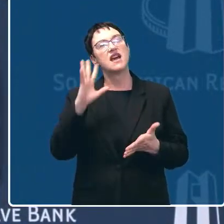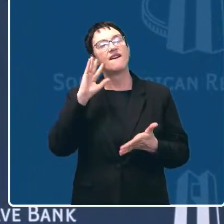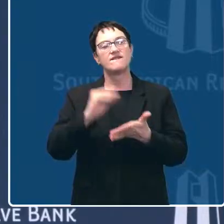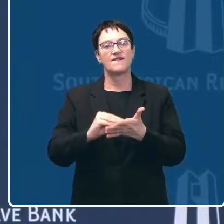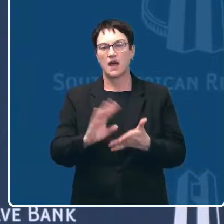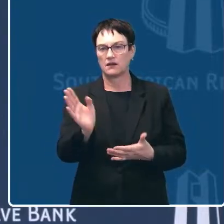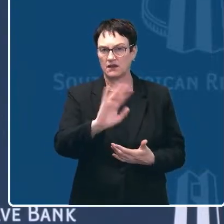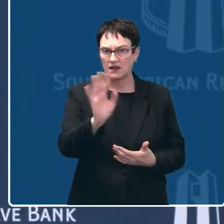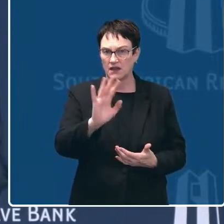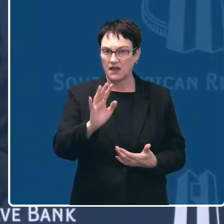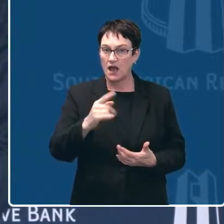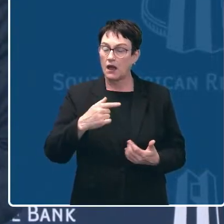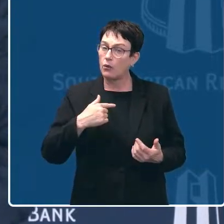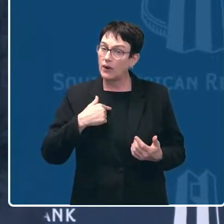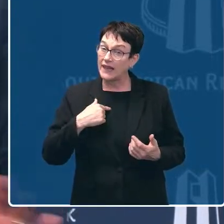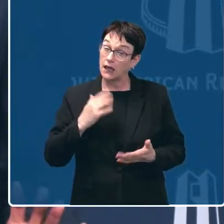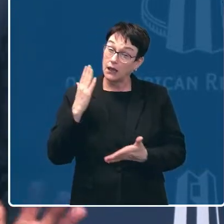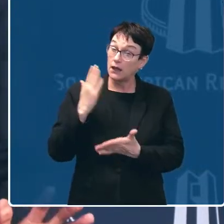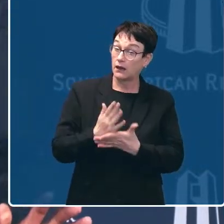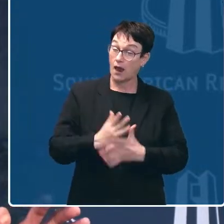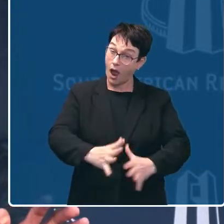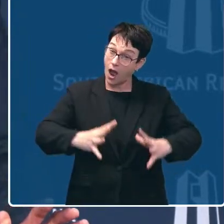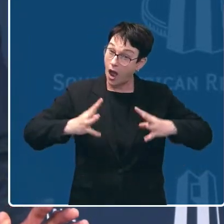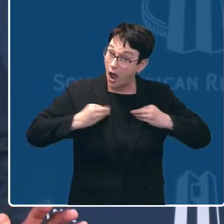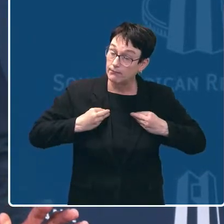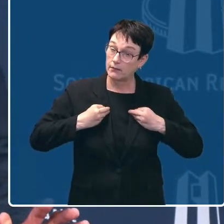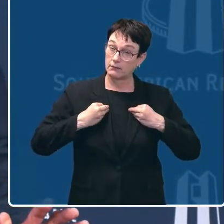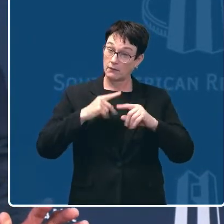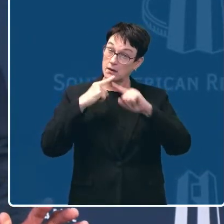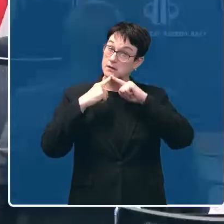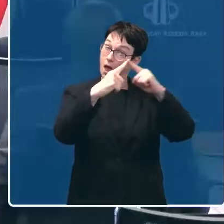We haven't yet.